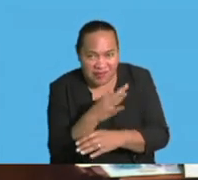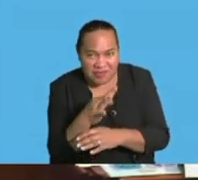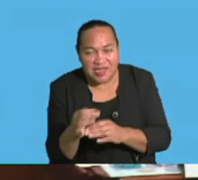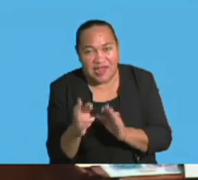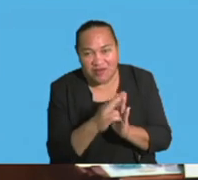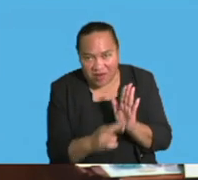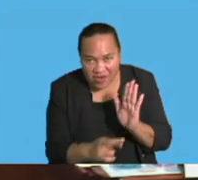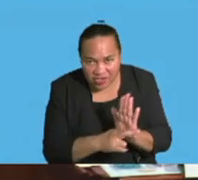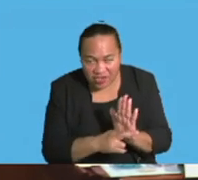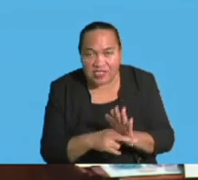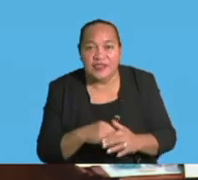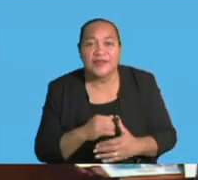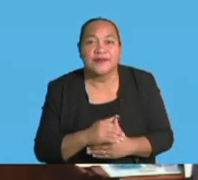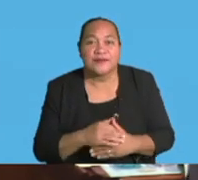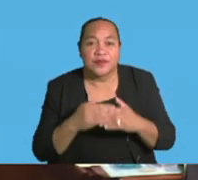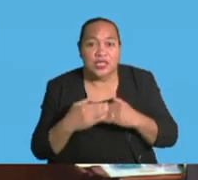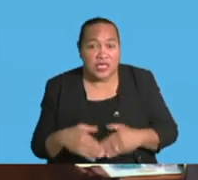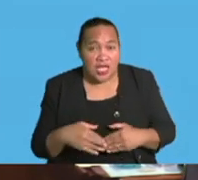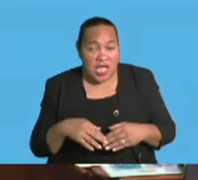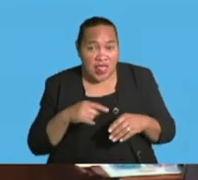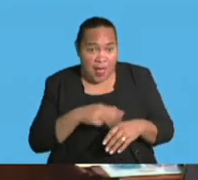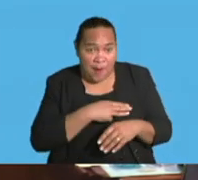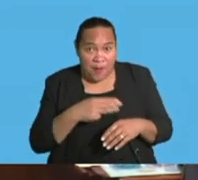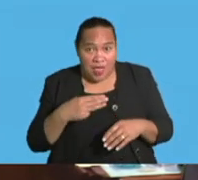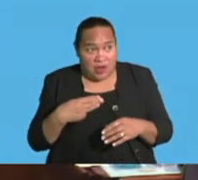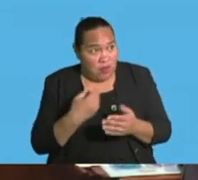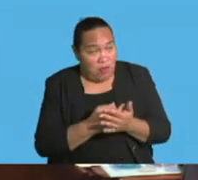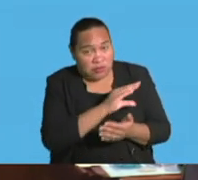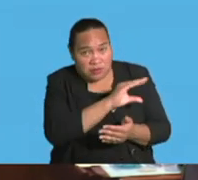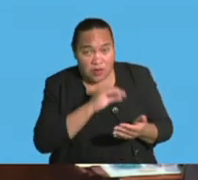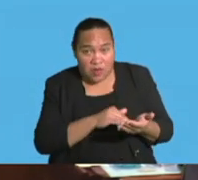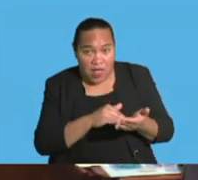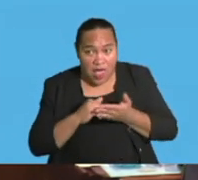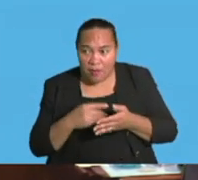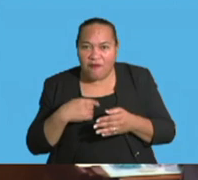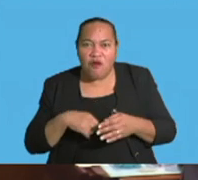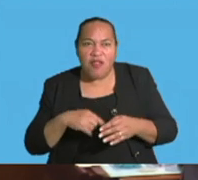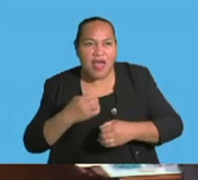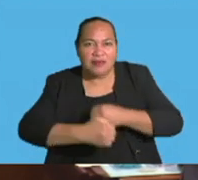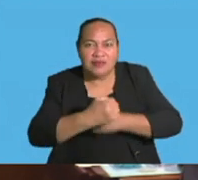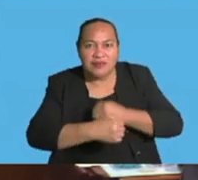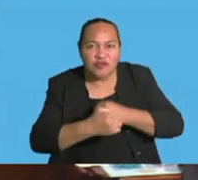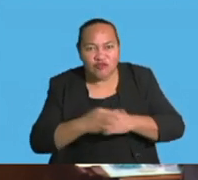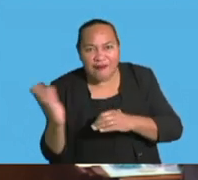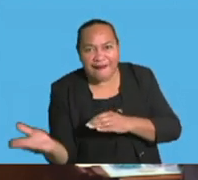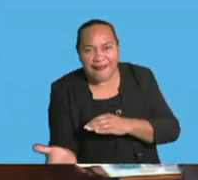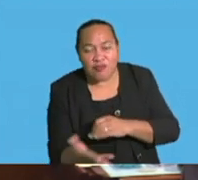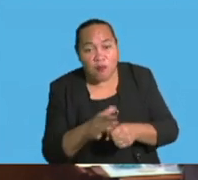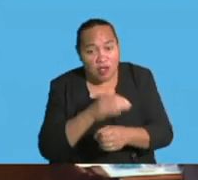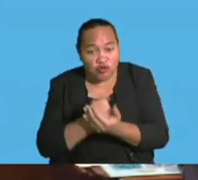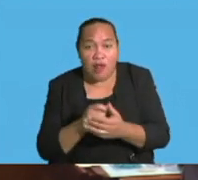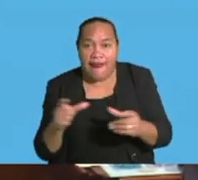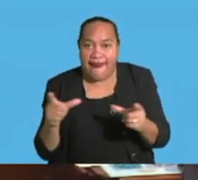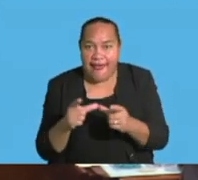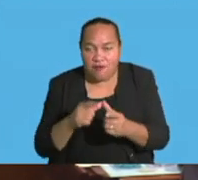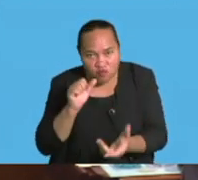The repositioning will also enable the Ministry to better monitor harvesting and sawmilling operations to ensure compliance with licensing